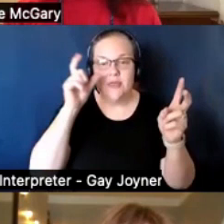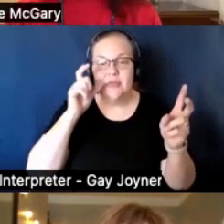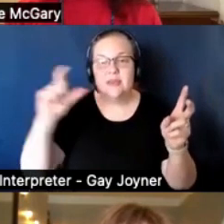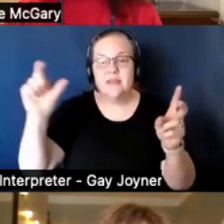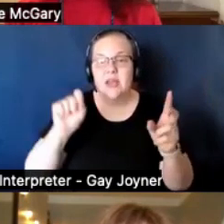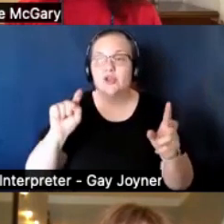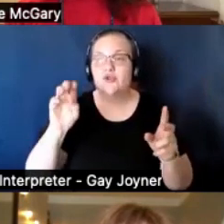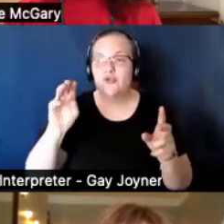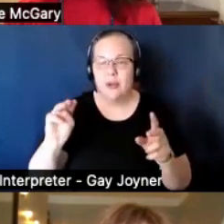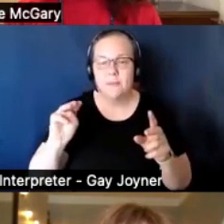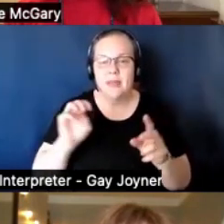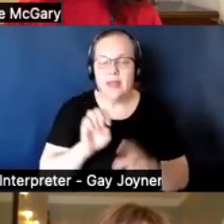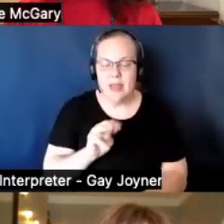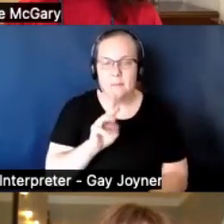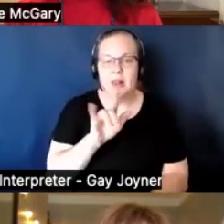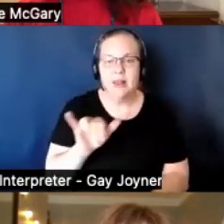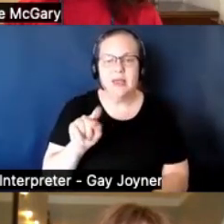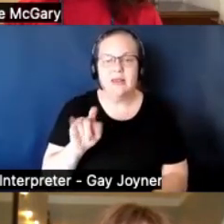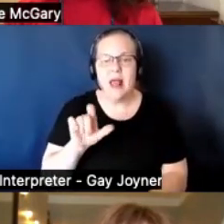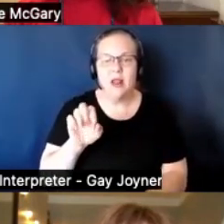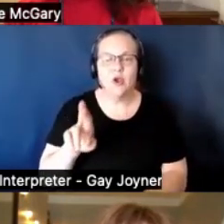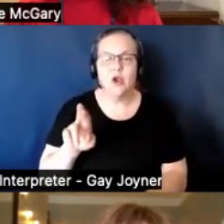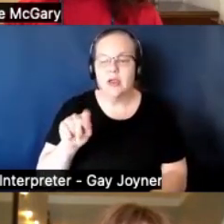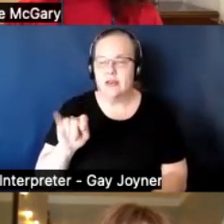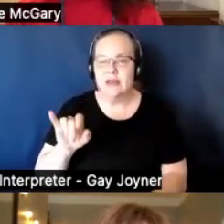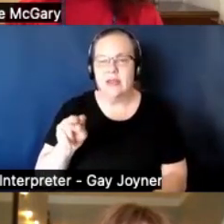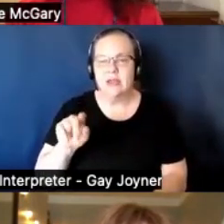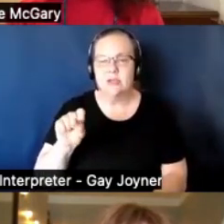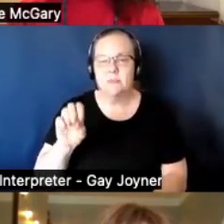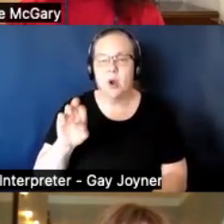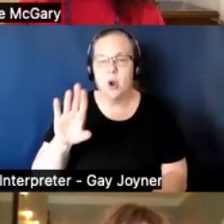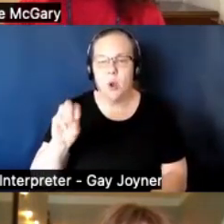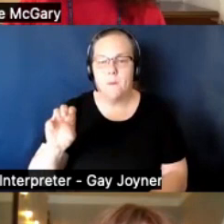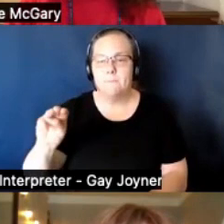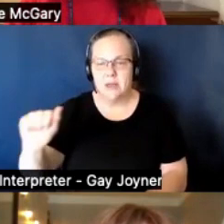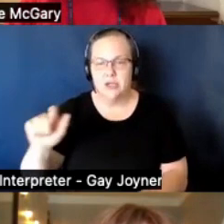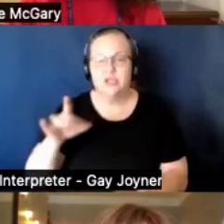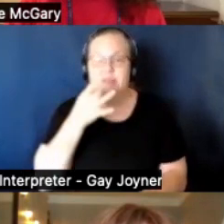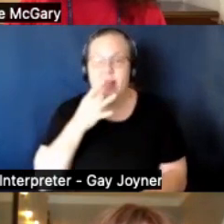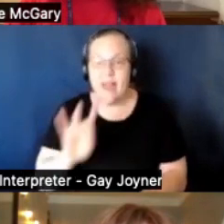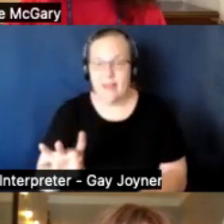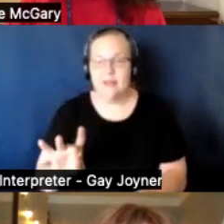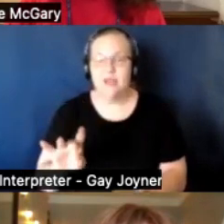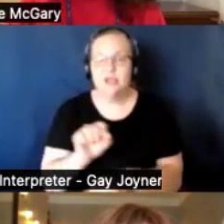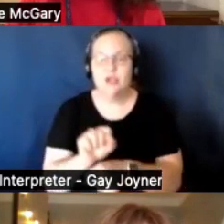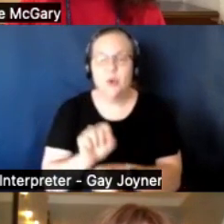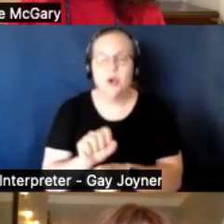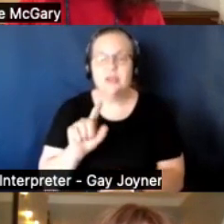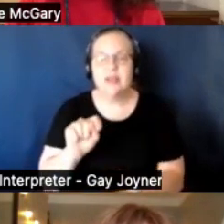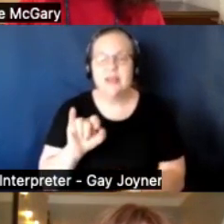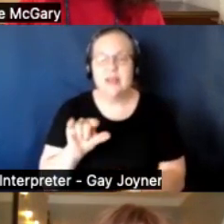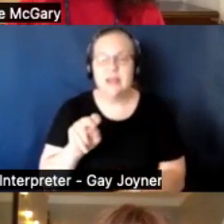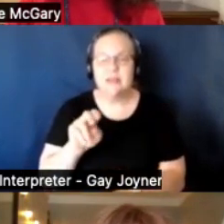Emily Taylor of Tyngsboro, Massachusetts. Emily is 8 years old. She lives in Tyngsboro. She says, how